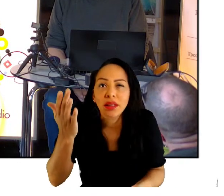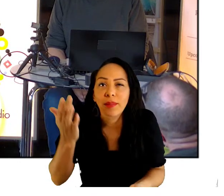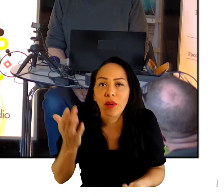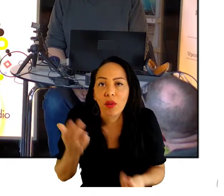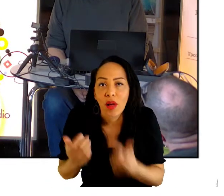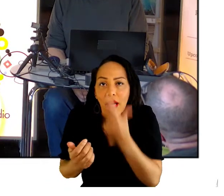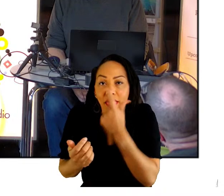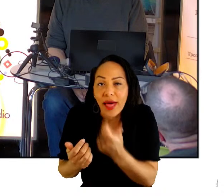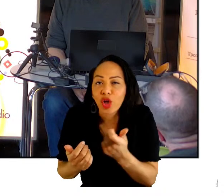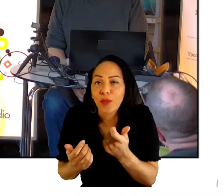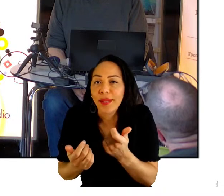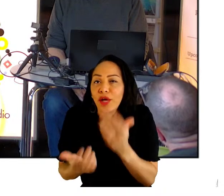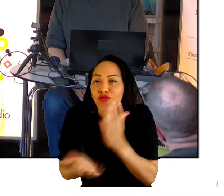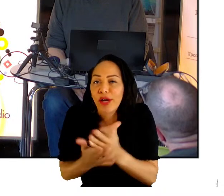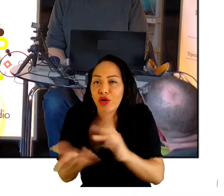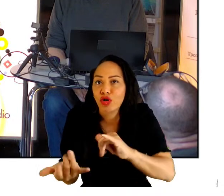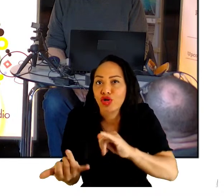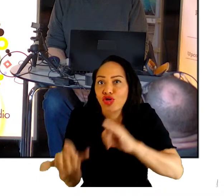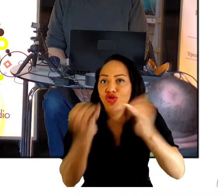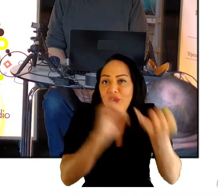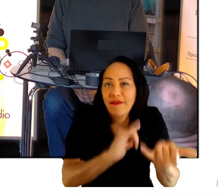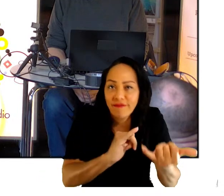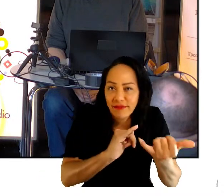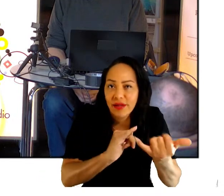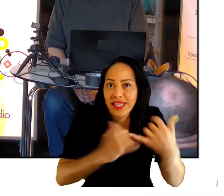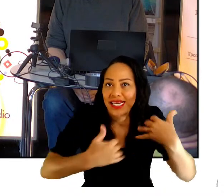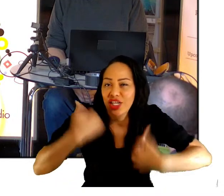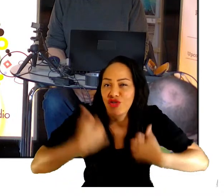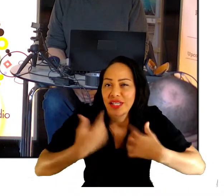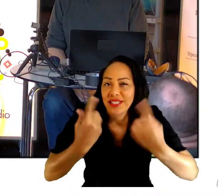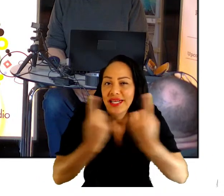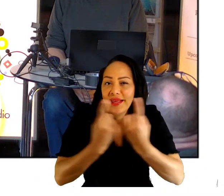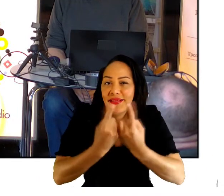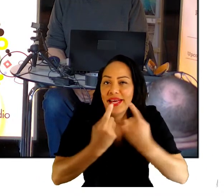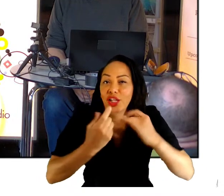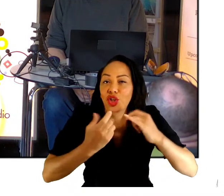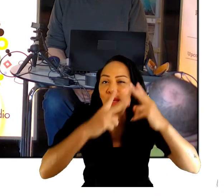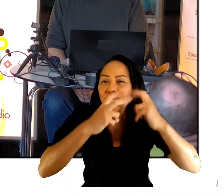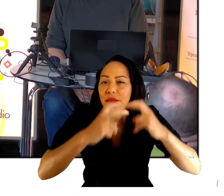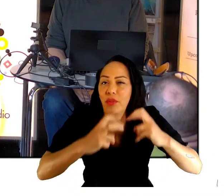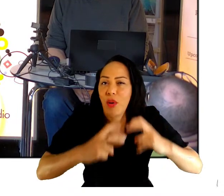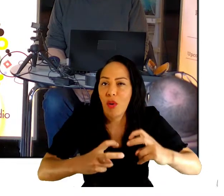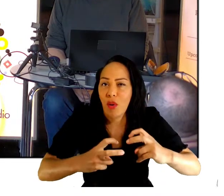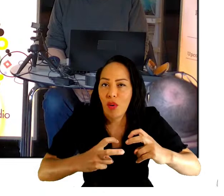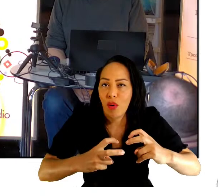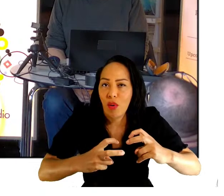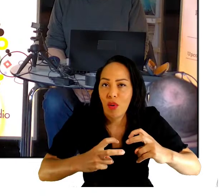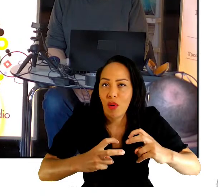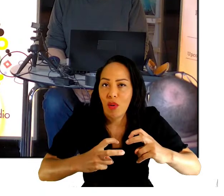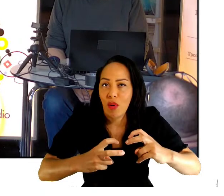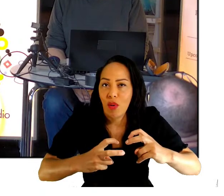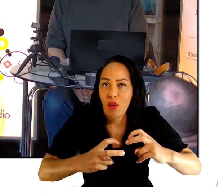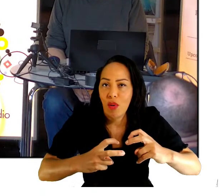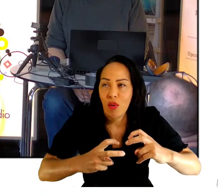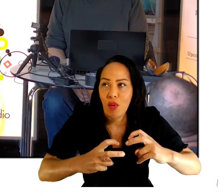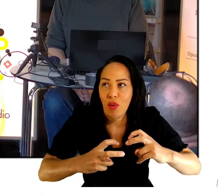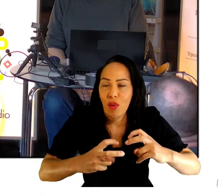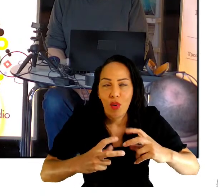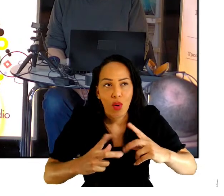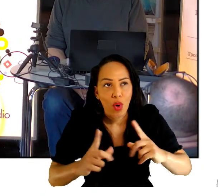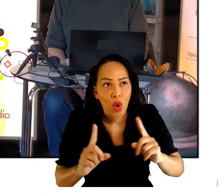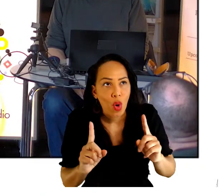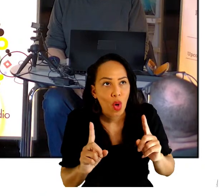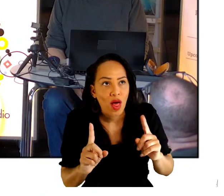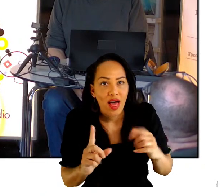and a very interesting one to explore of what drives who we fear to be and who we want to be, and how that translates